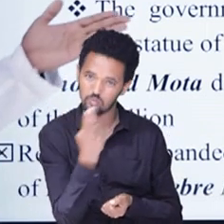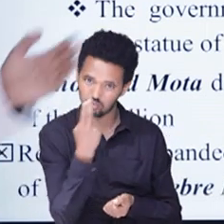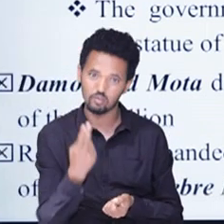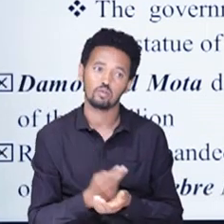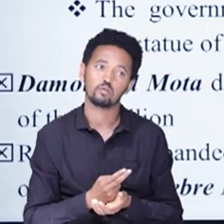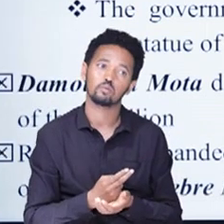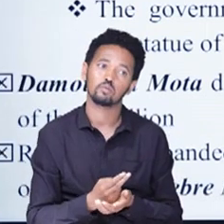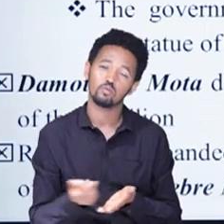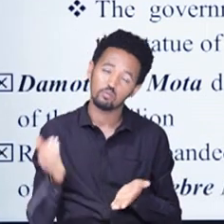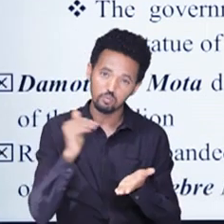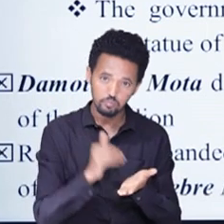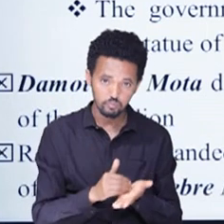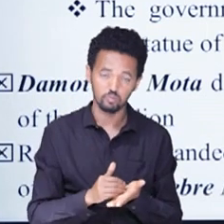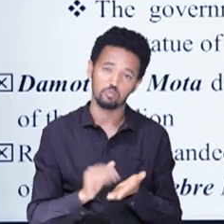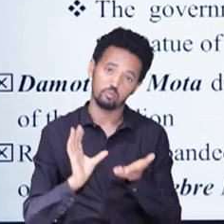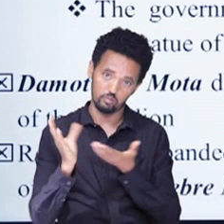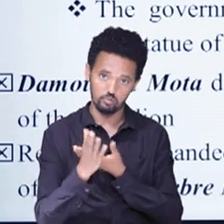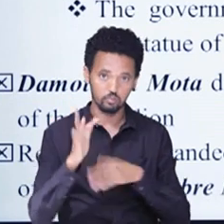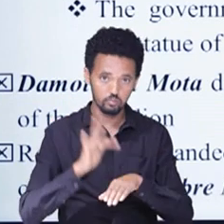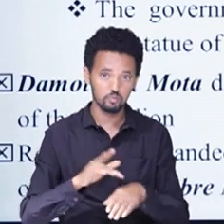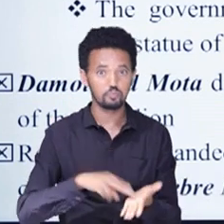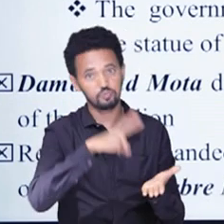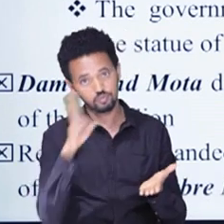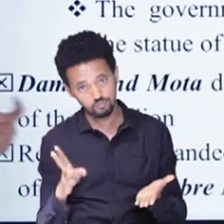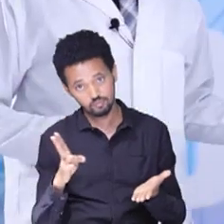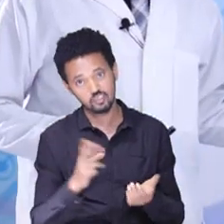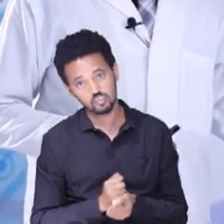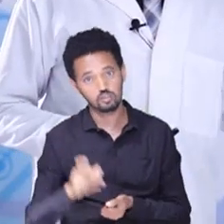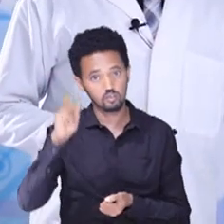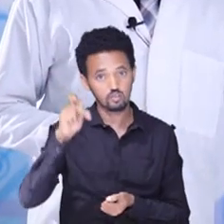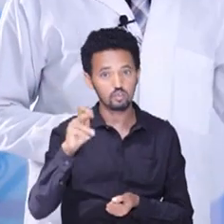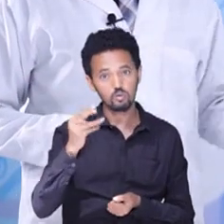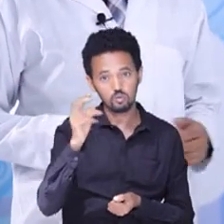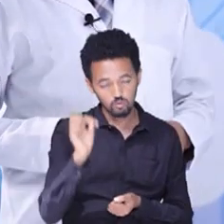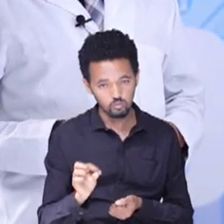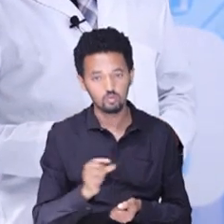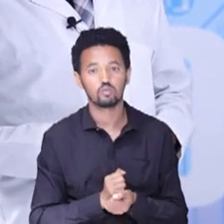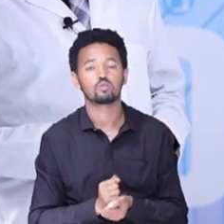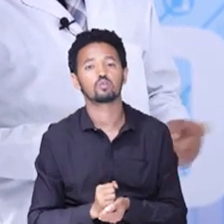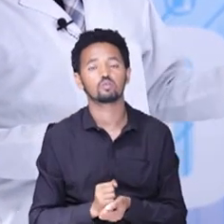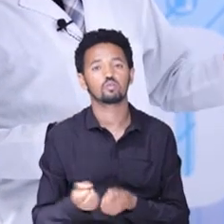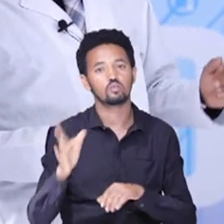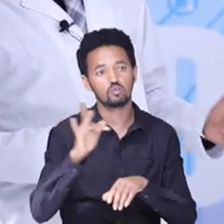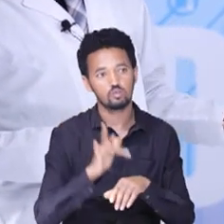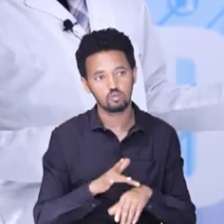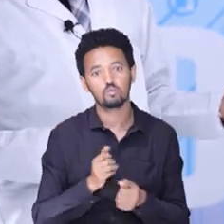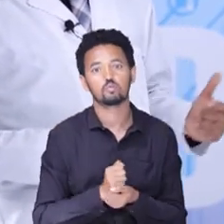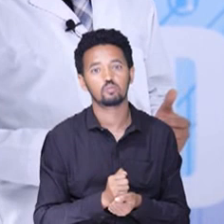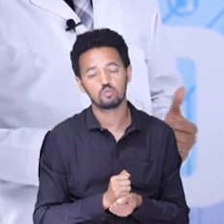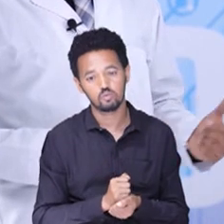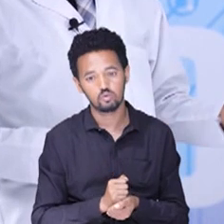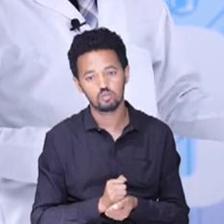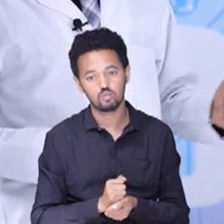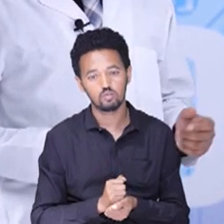of emperor in Gojam. During that time, Damot, Mota district were the forefront of